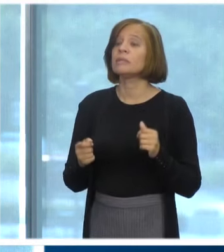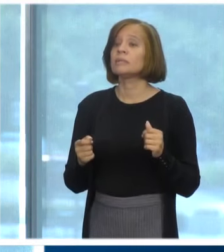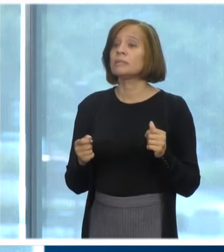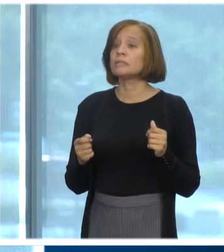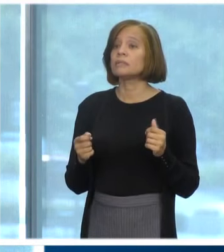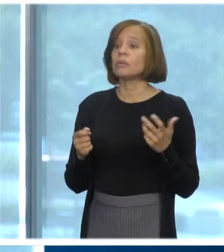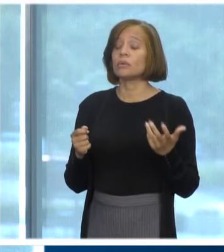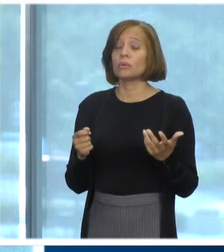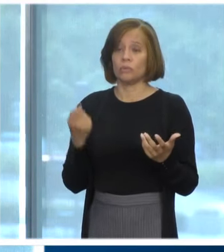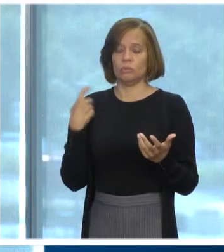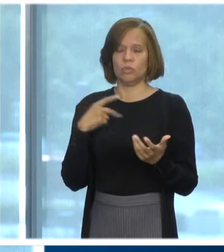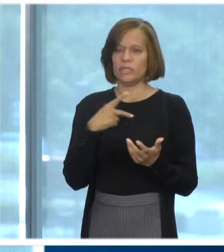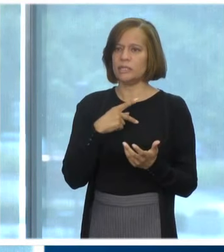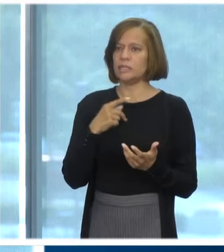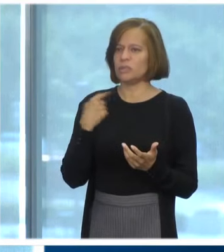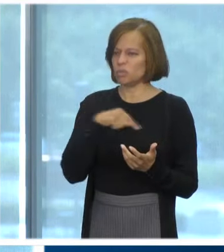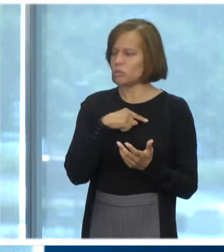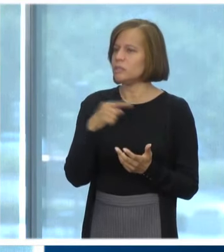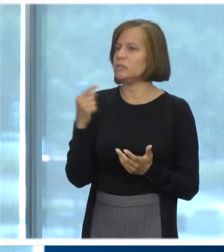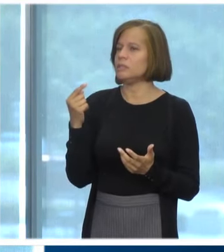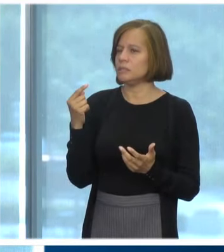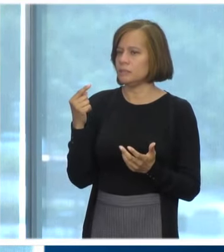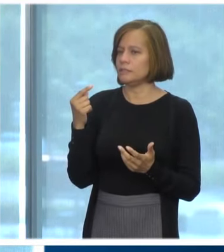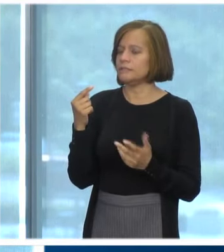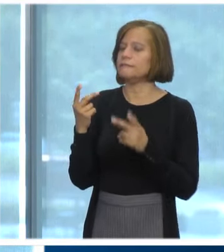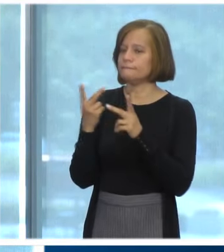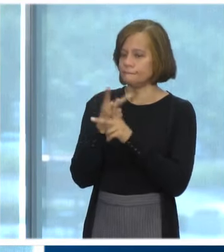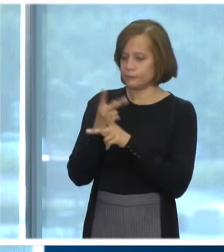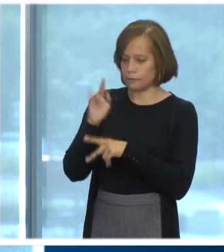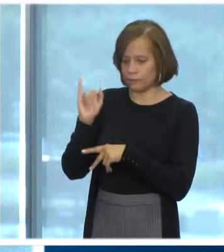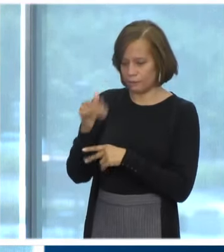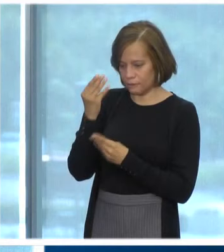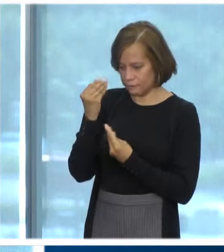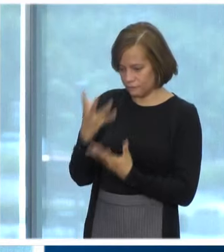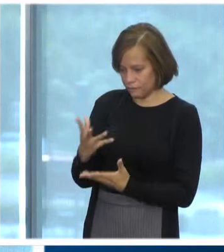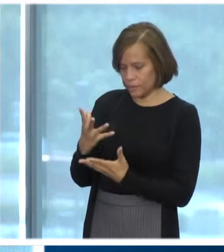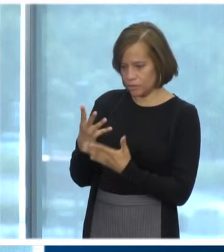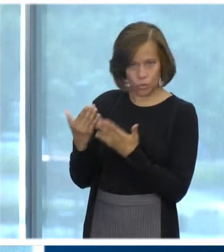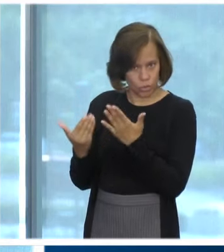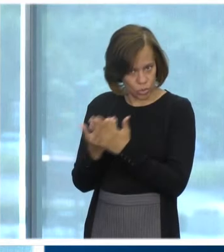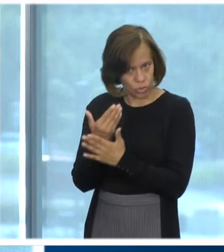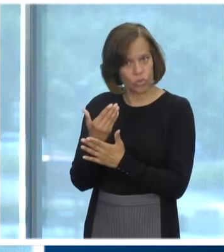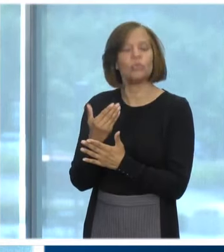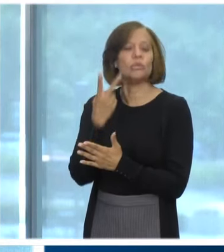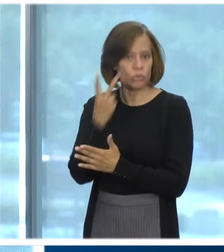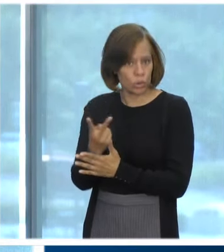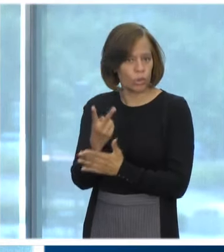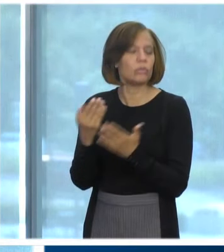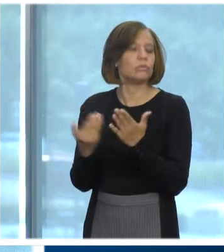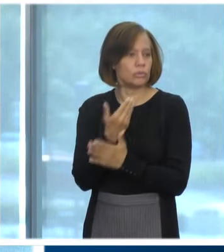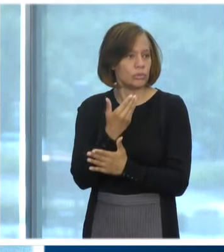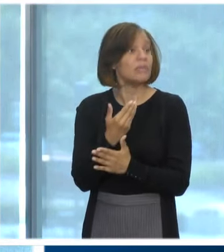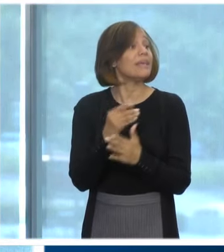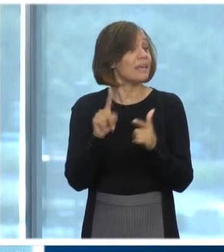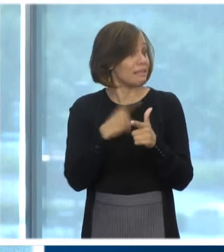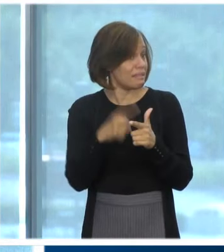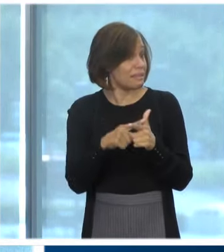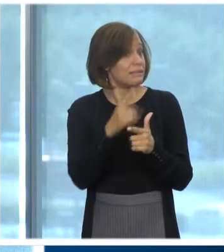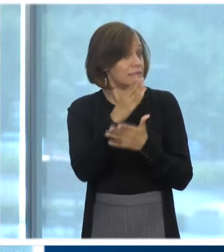And where we saw that and where it became easier throughout the time was when we saw these particular things implemented,